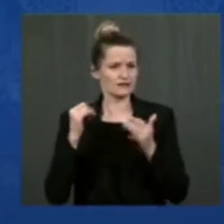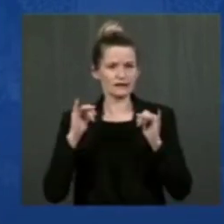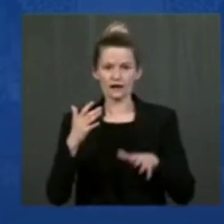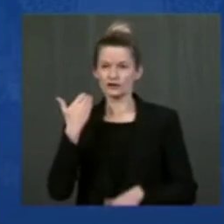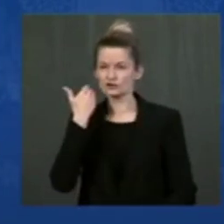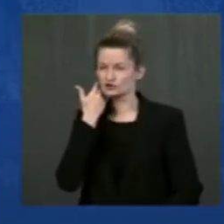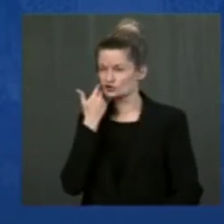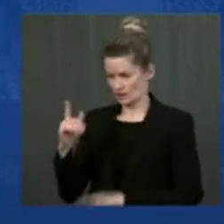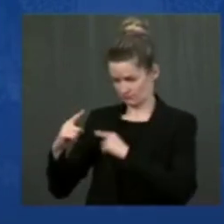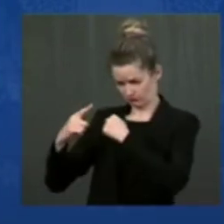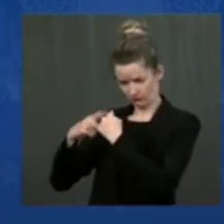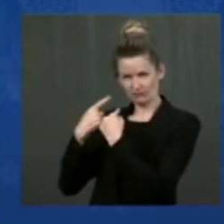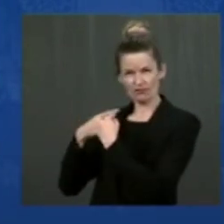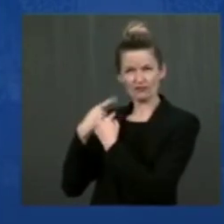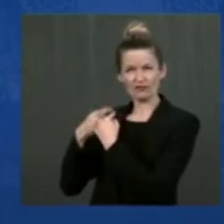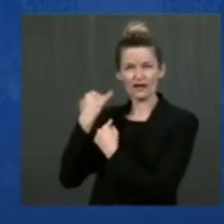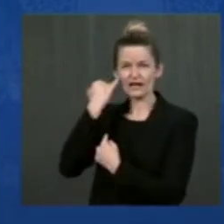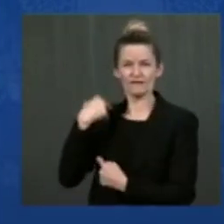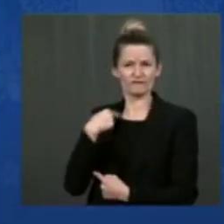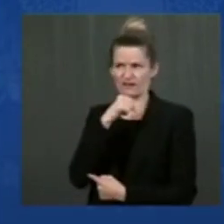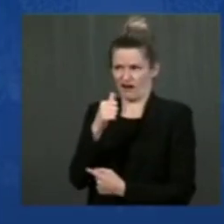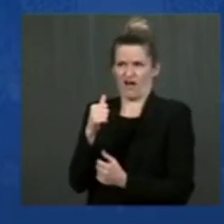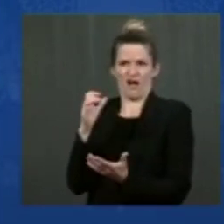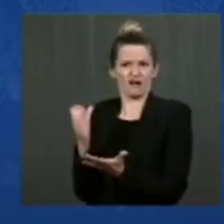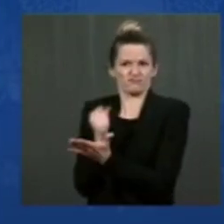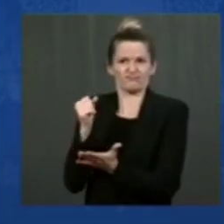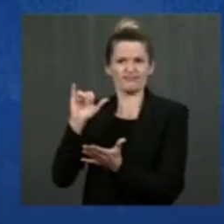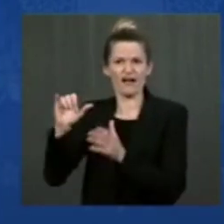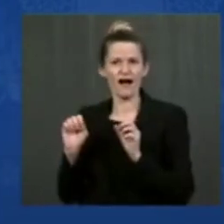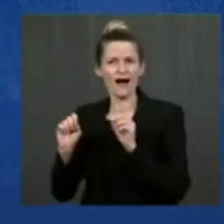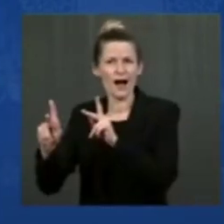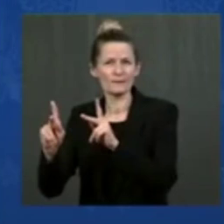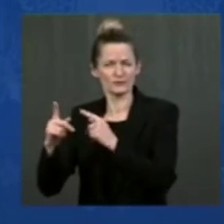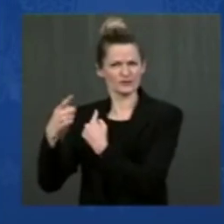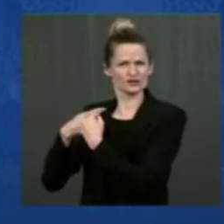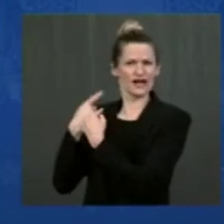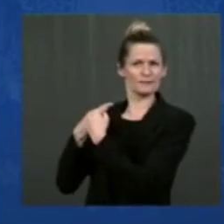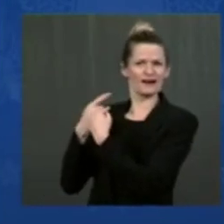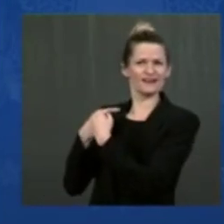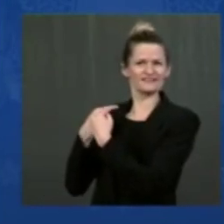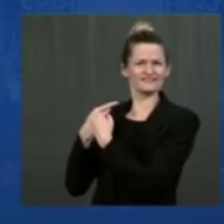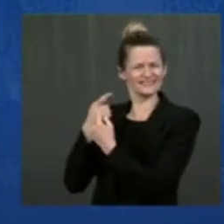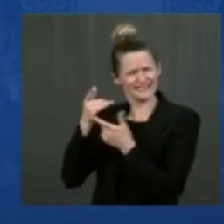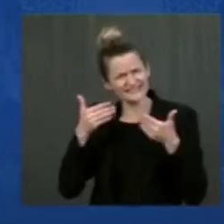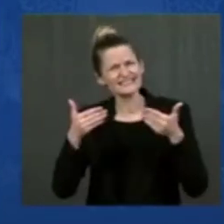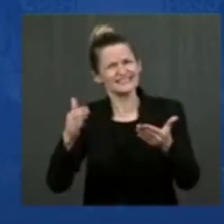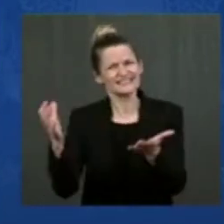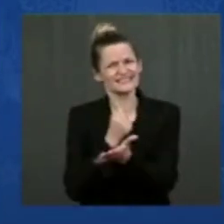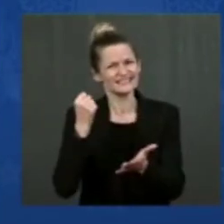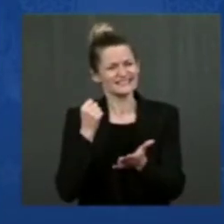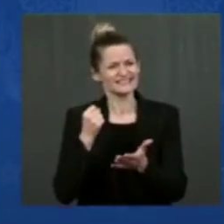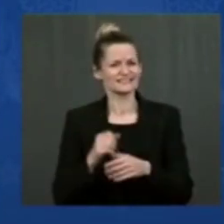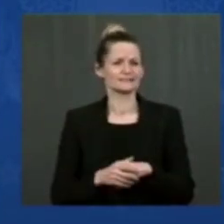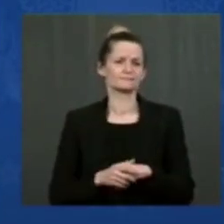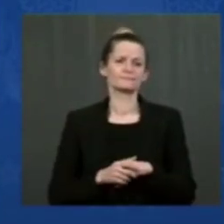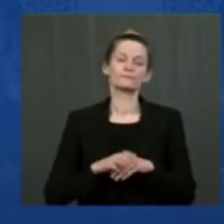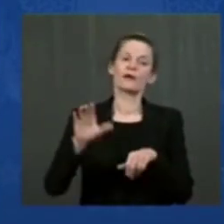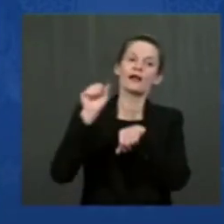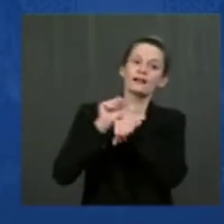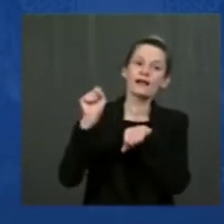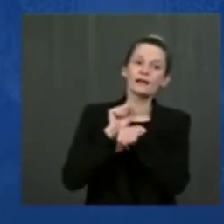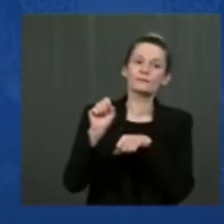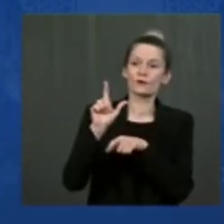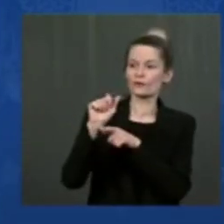written in 1935 and the corporate attacks that have chipped them away over time, you know today it's easier actually to stop